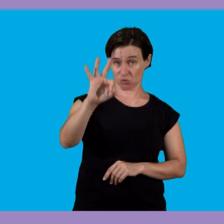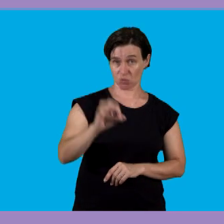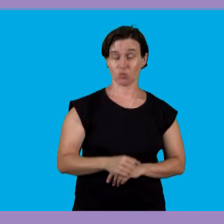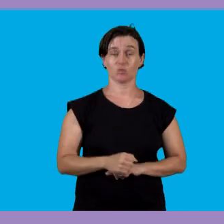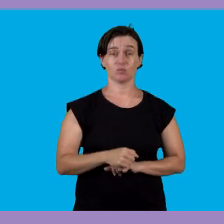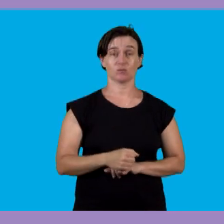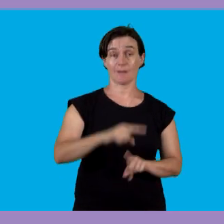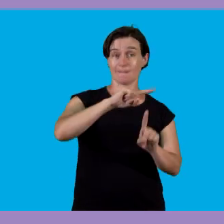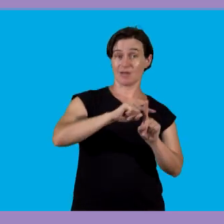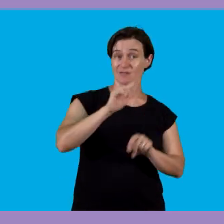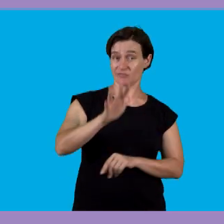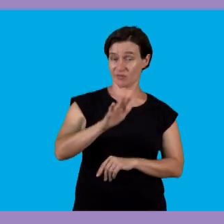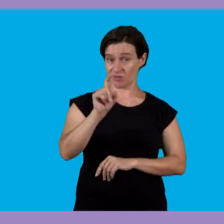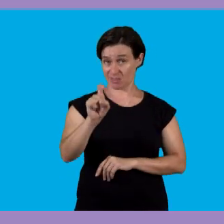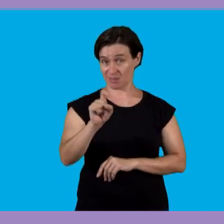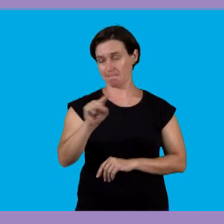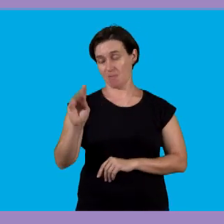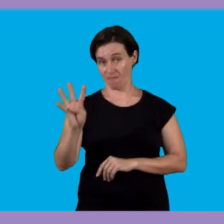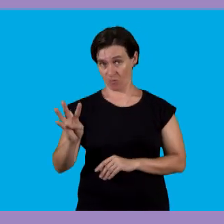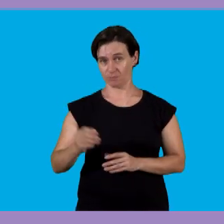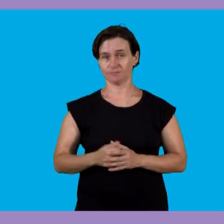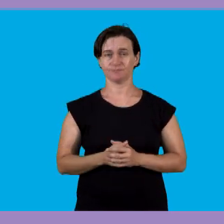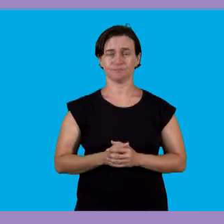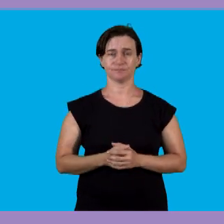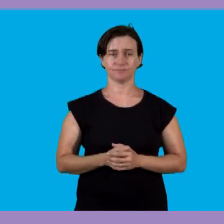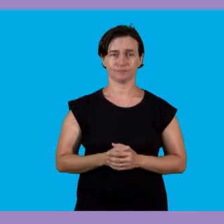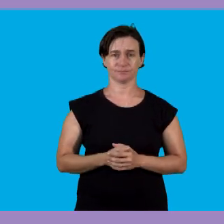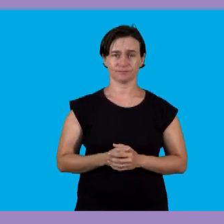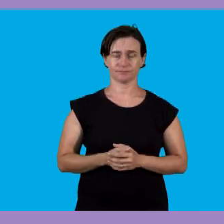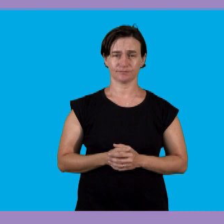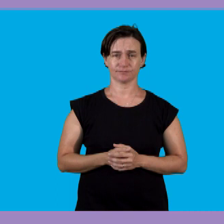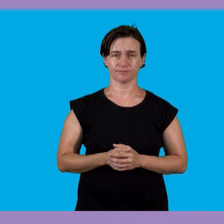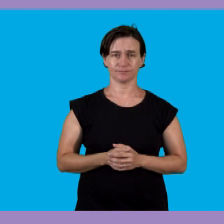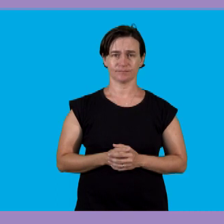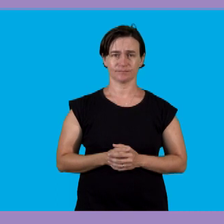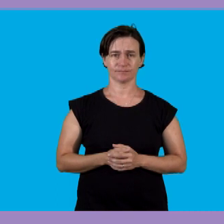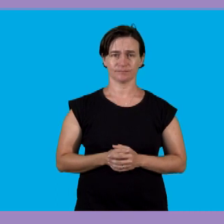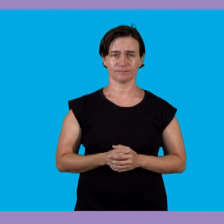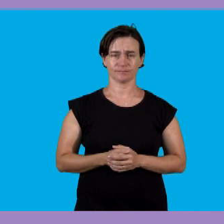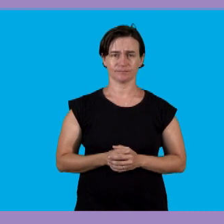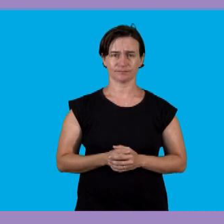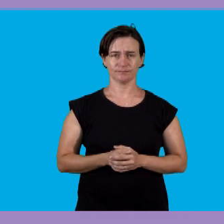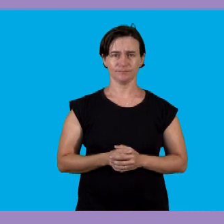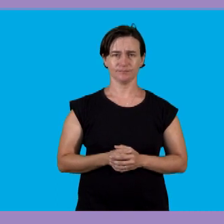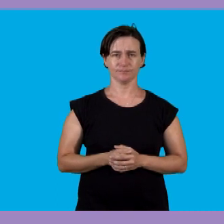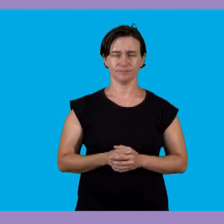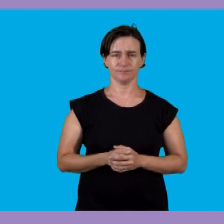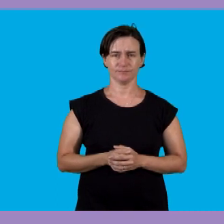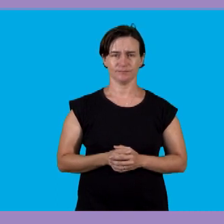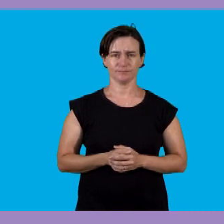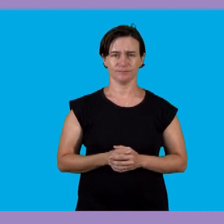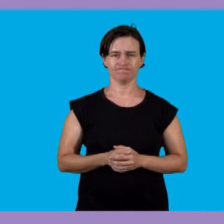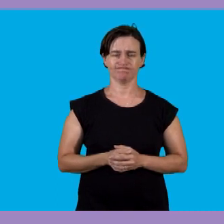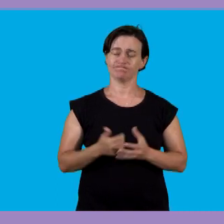minus 5x cubed plus 15x minus 4. Now for us to write